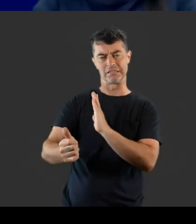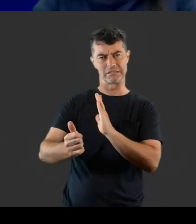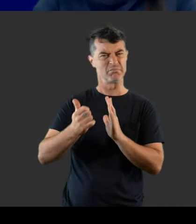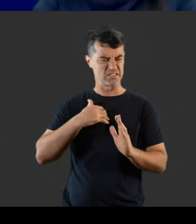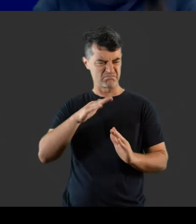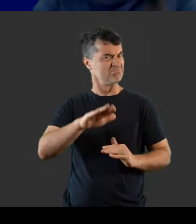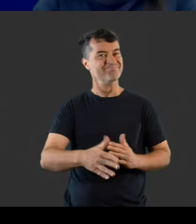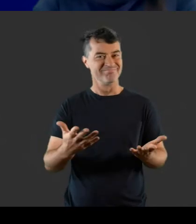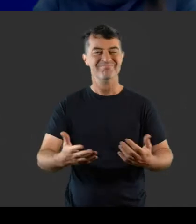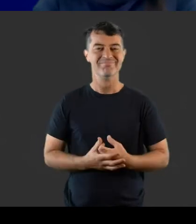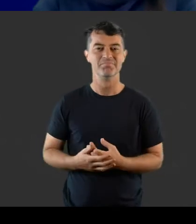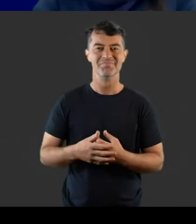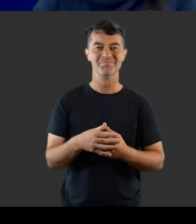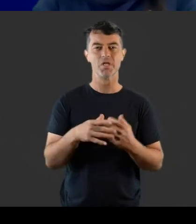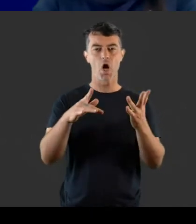skills.